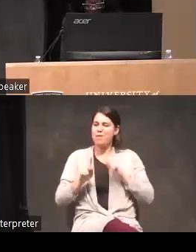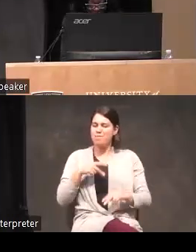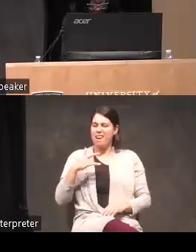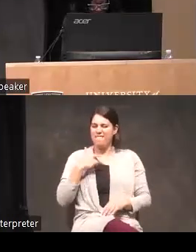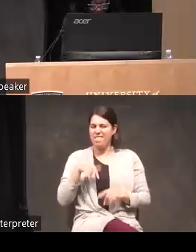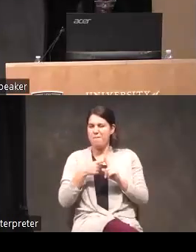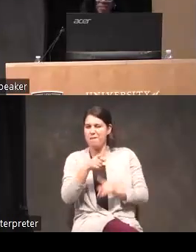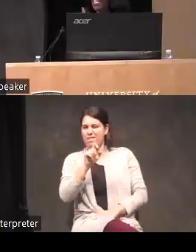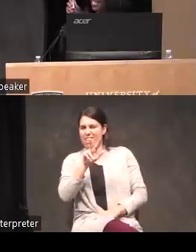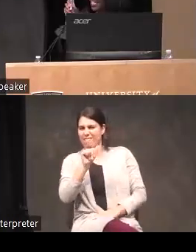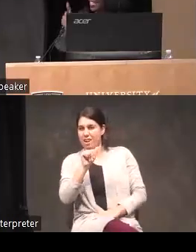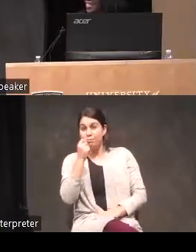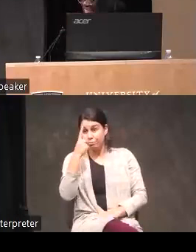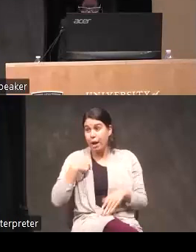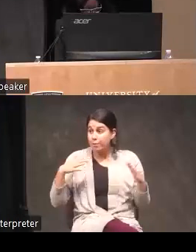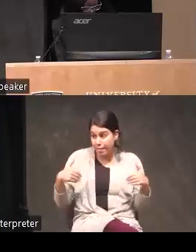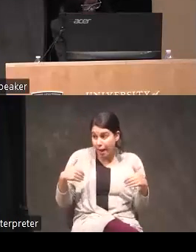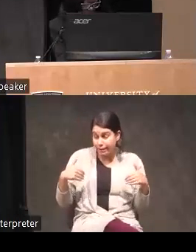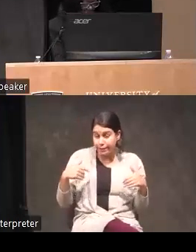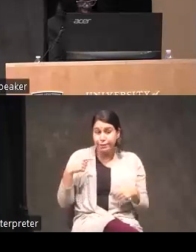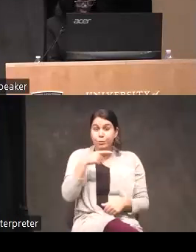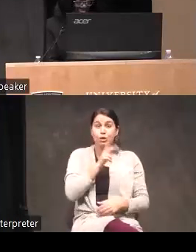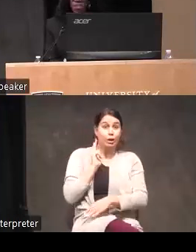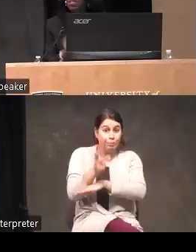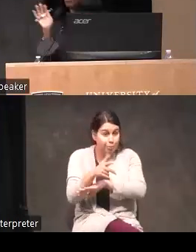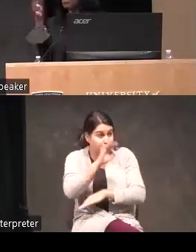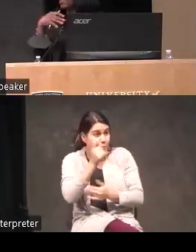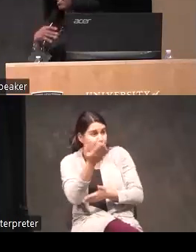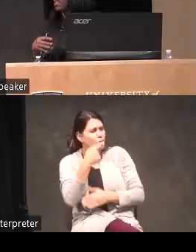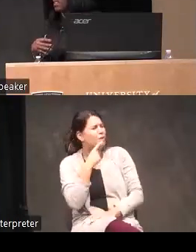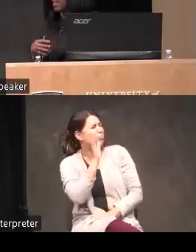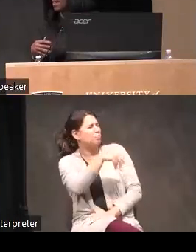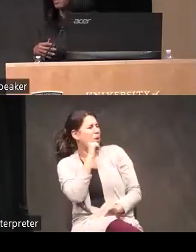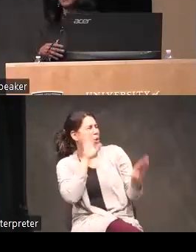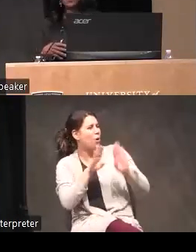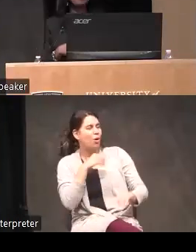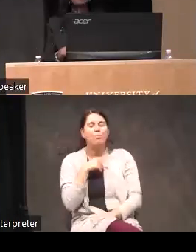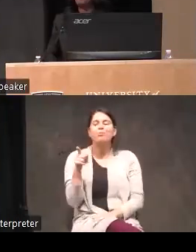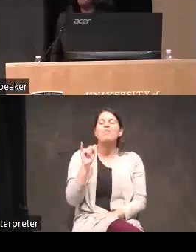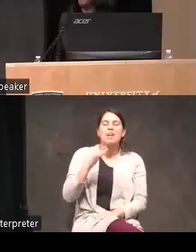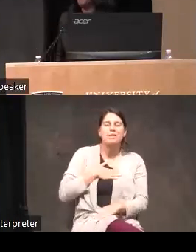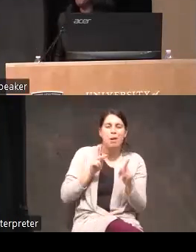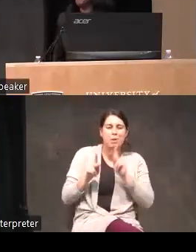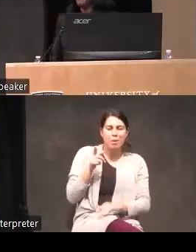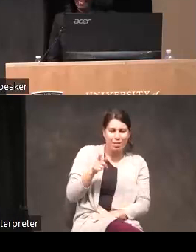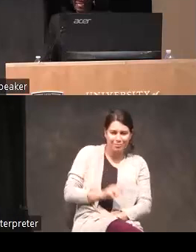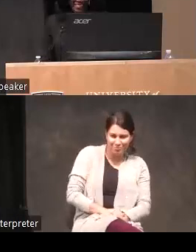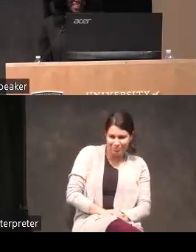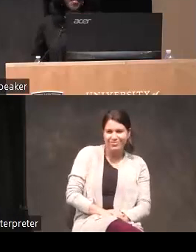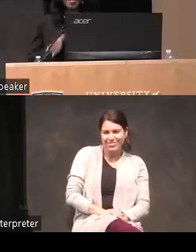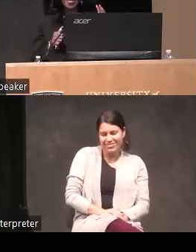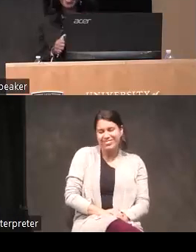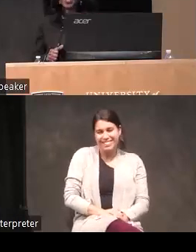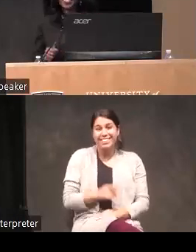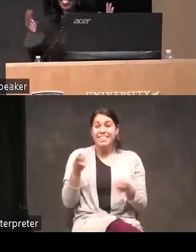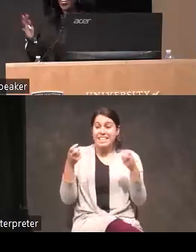She picked me up this morning. I was late. And she said, "Oh, don't worry." I was like, "Oh, that's my people." And then when